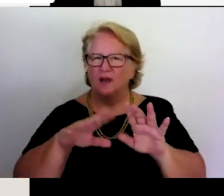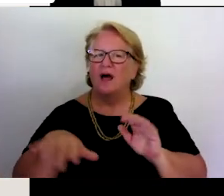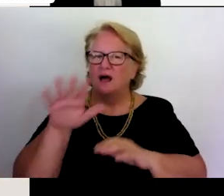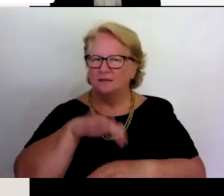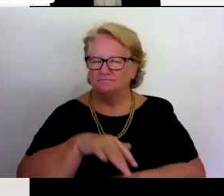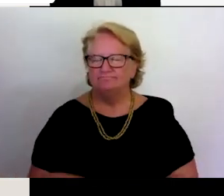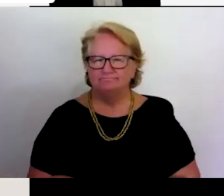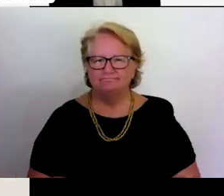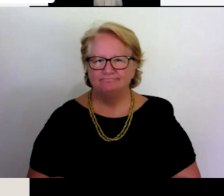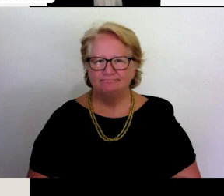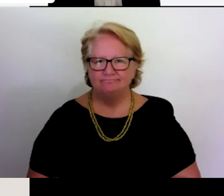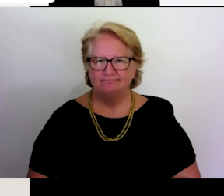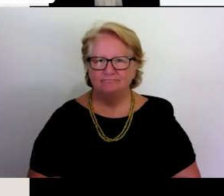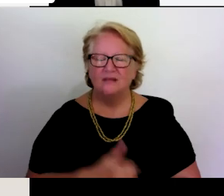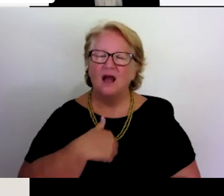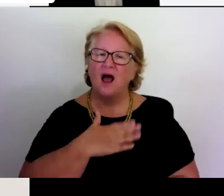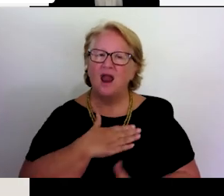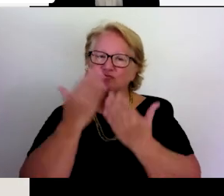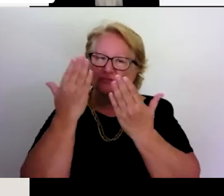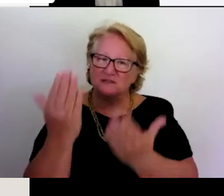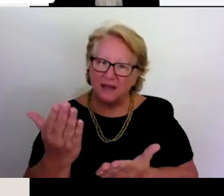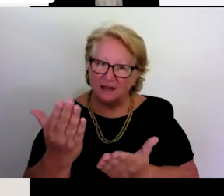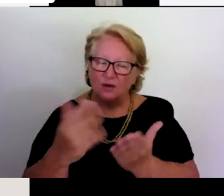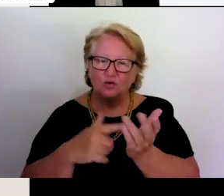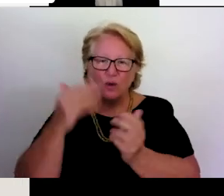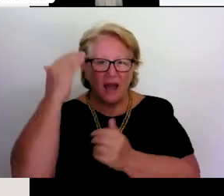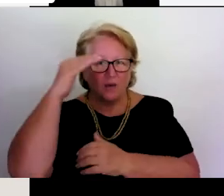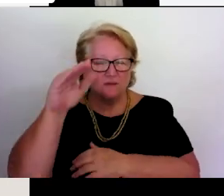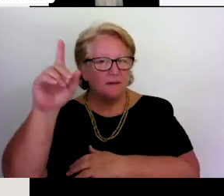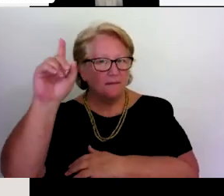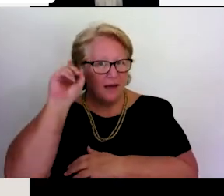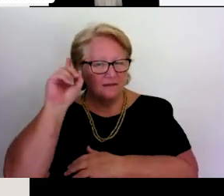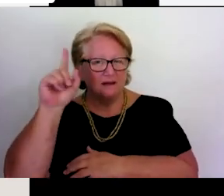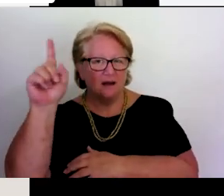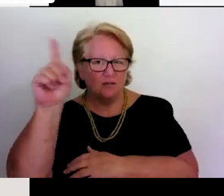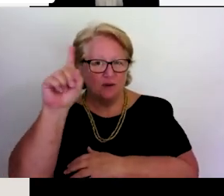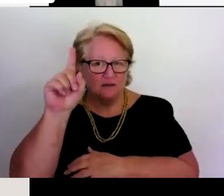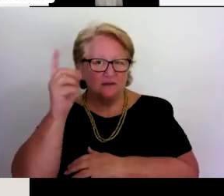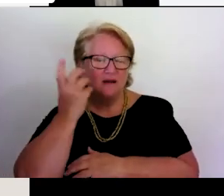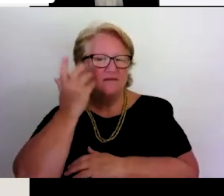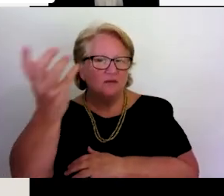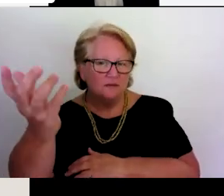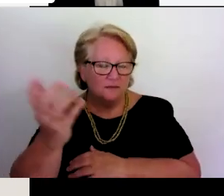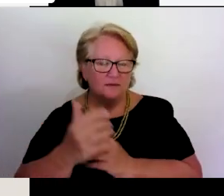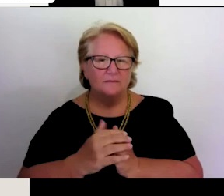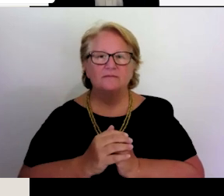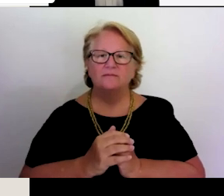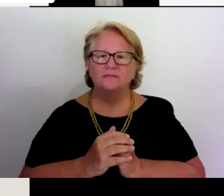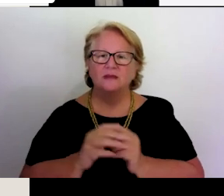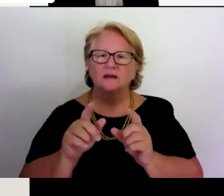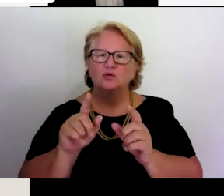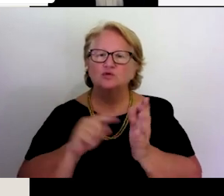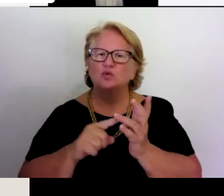great country. I want to pay my respects to elders past, present and emerging, and to